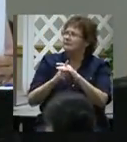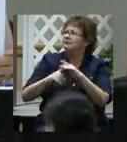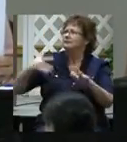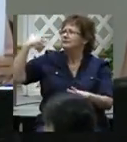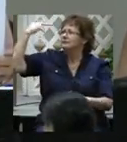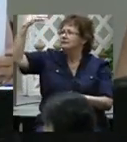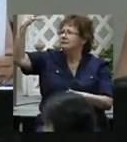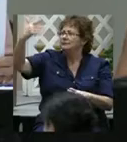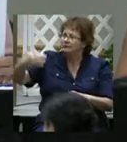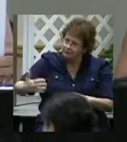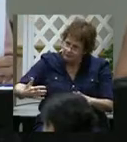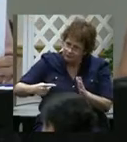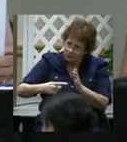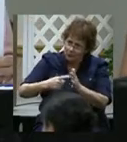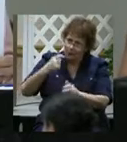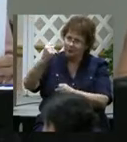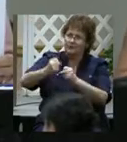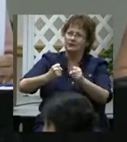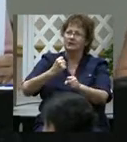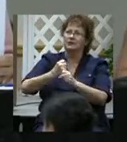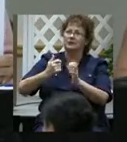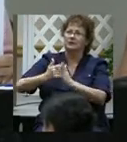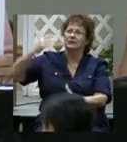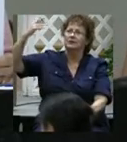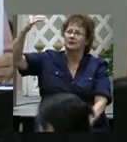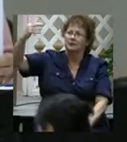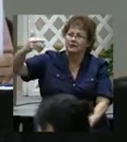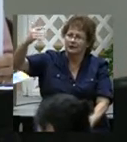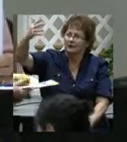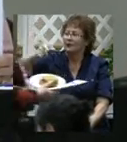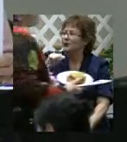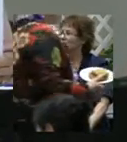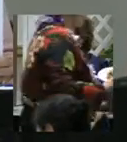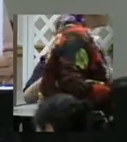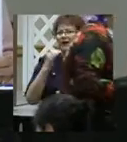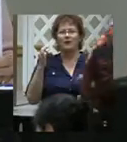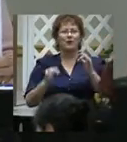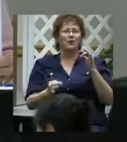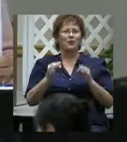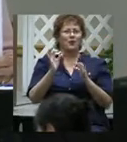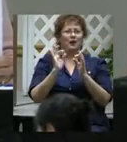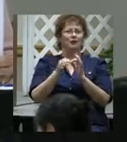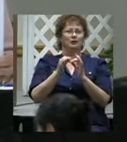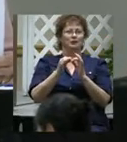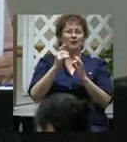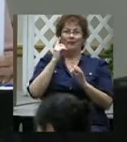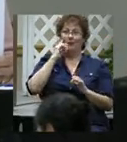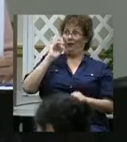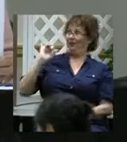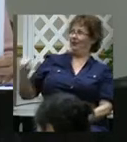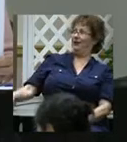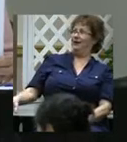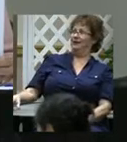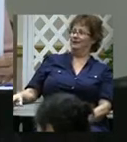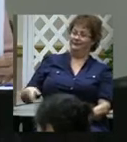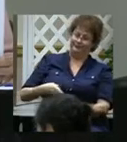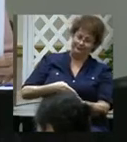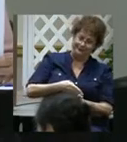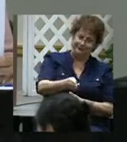know, like once a year, twice a year. So we don't really have court interpreters or interpreters, period,